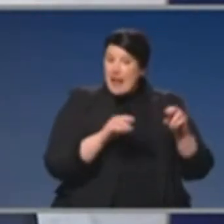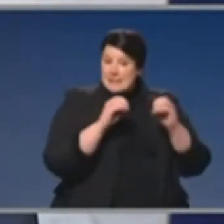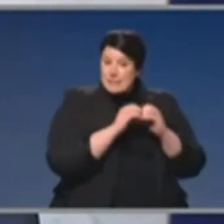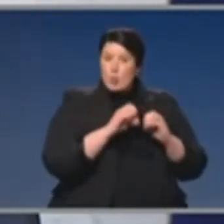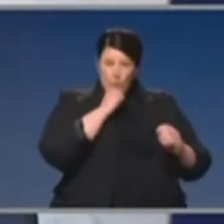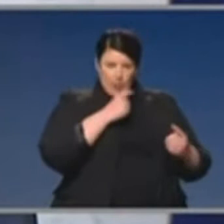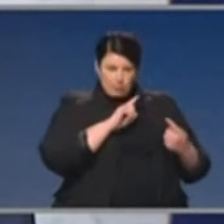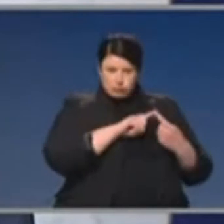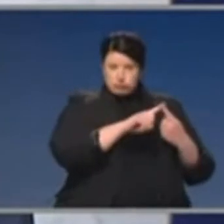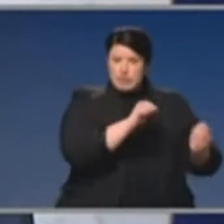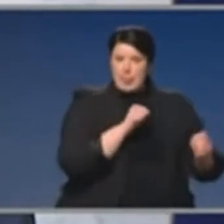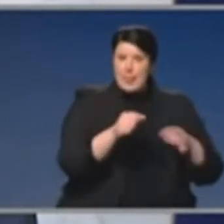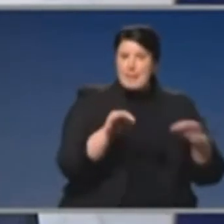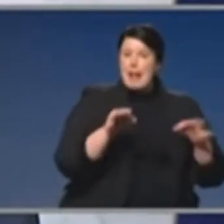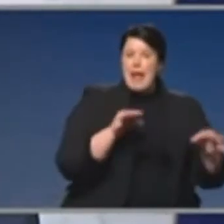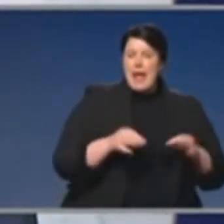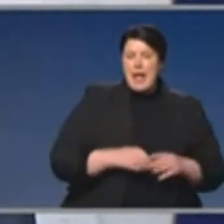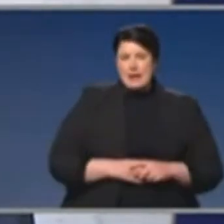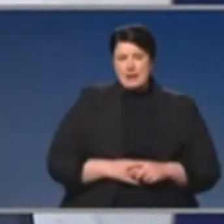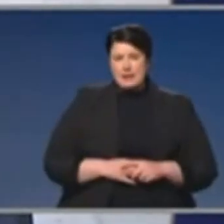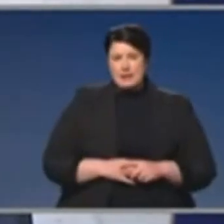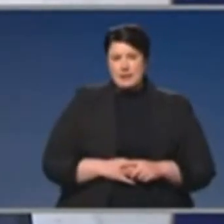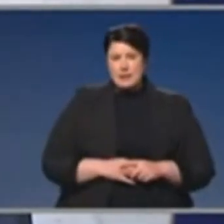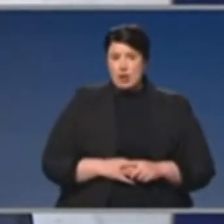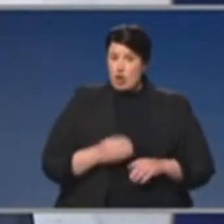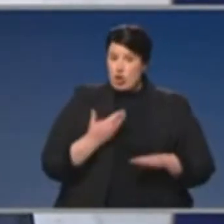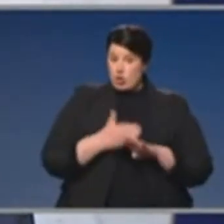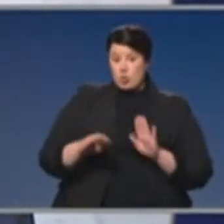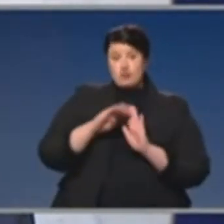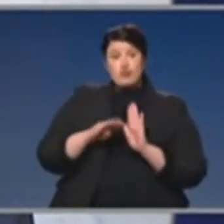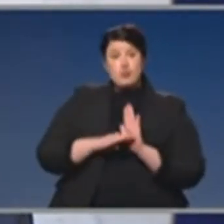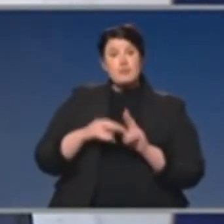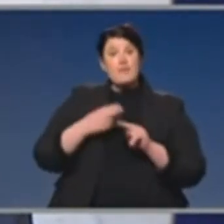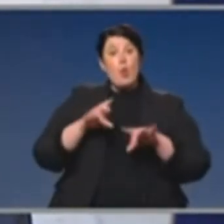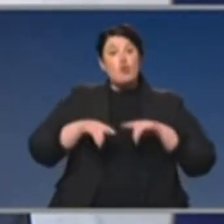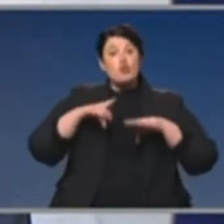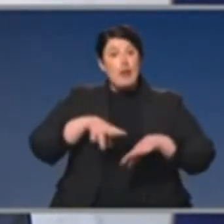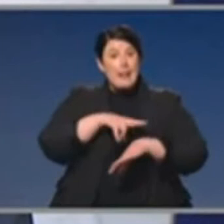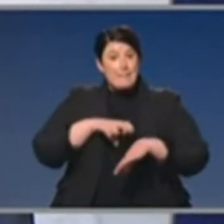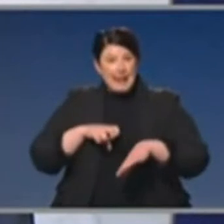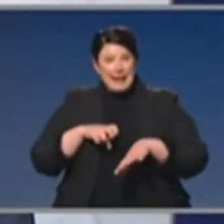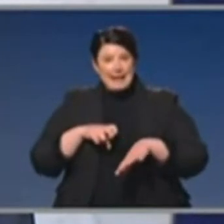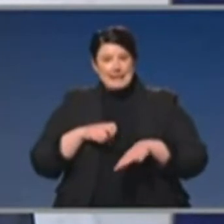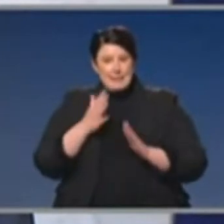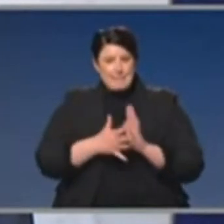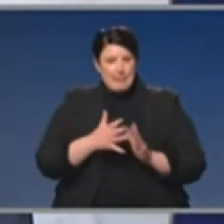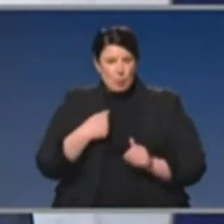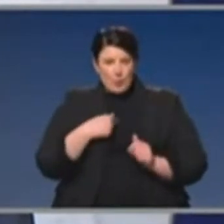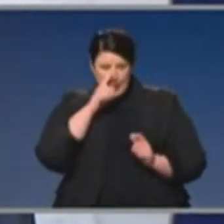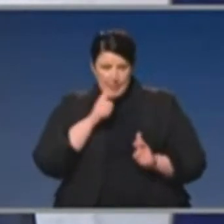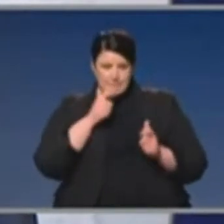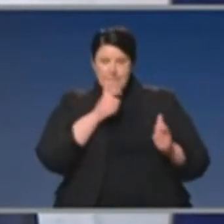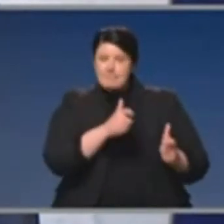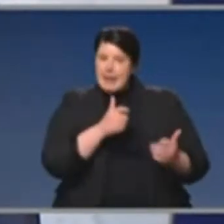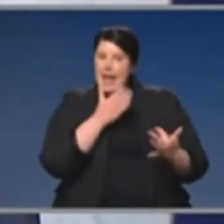continue with that plan. Do these new capabilities for the AFP address that, to give law enforcement that